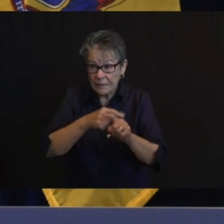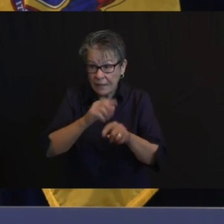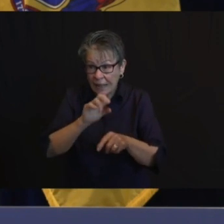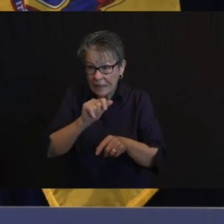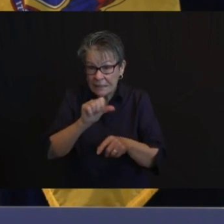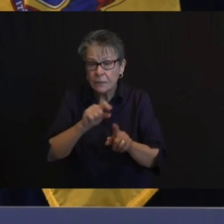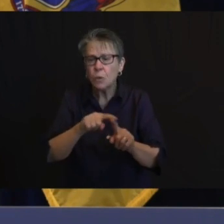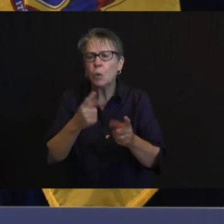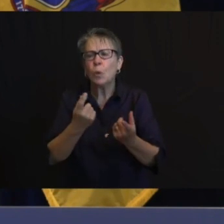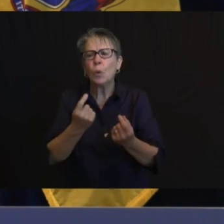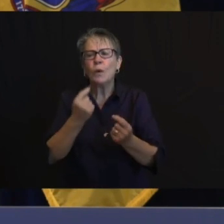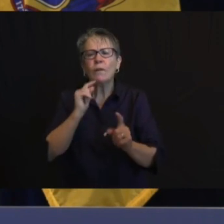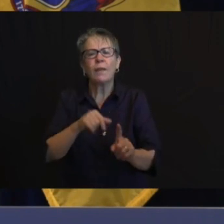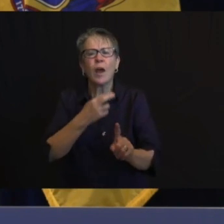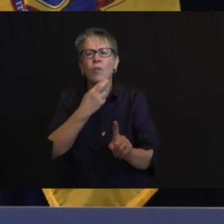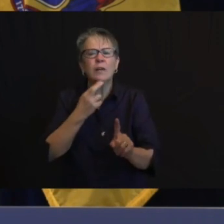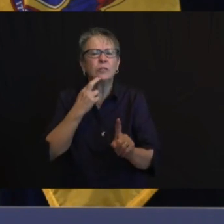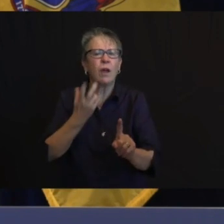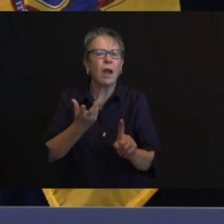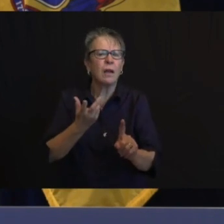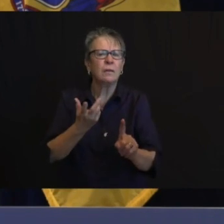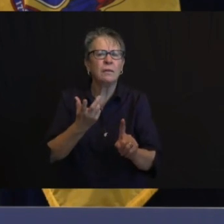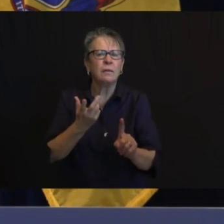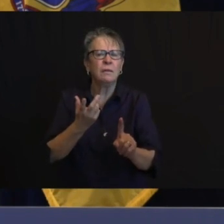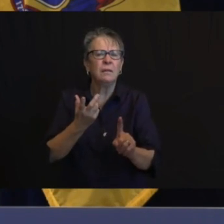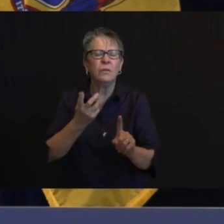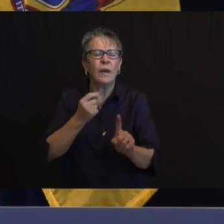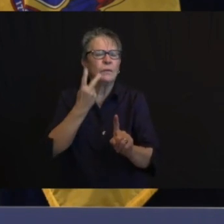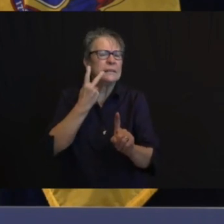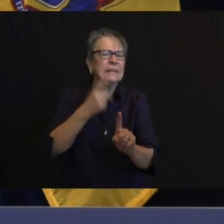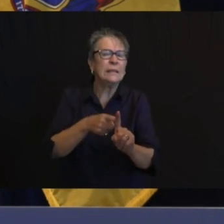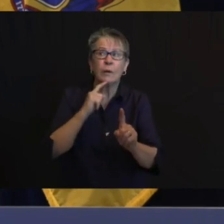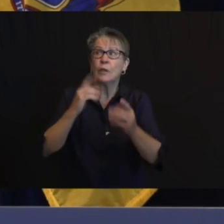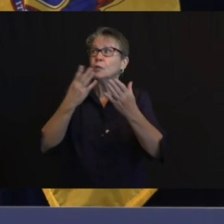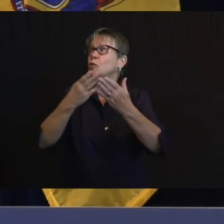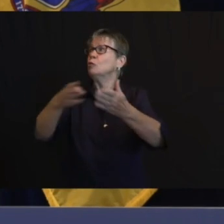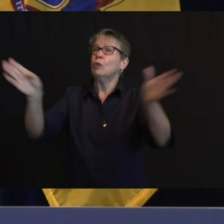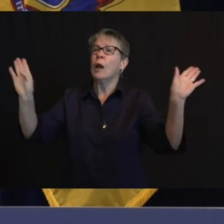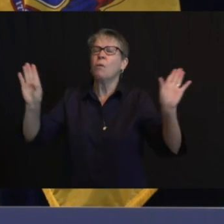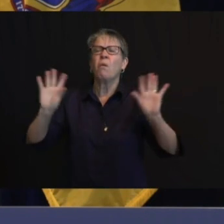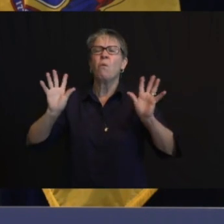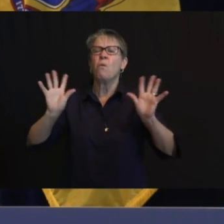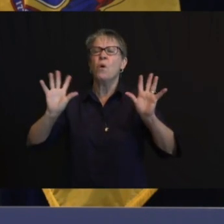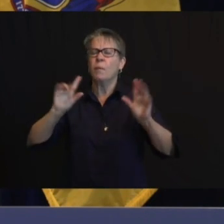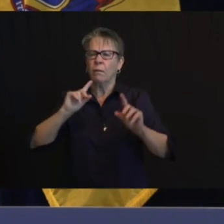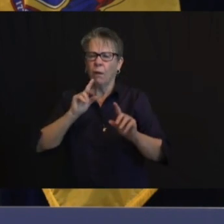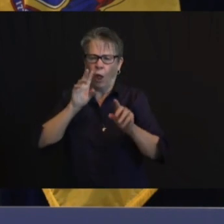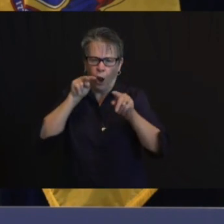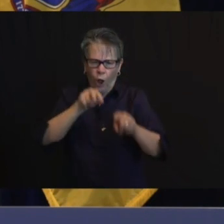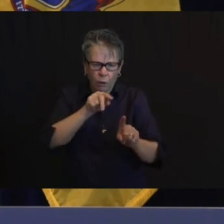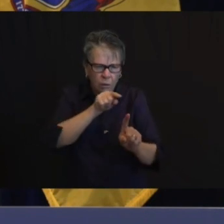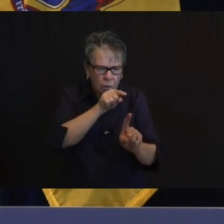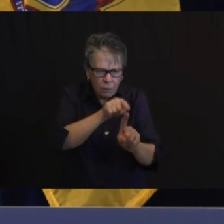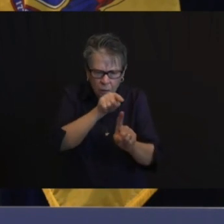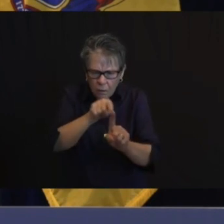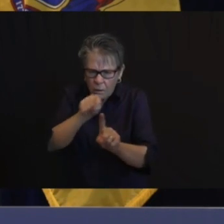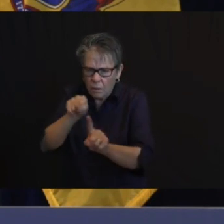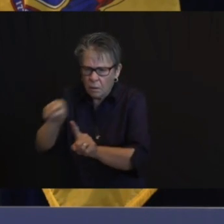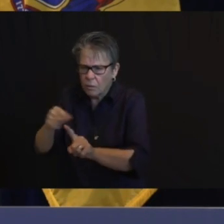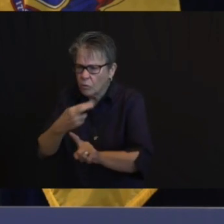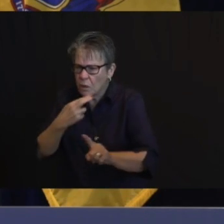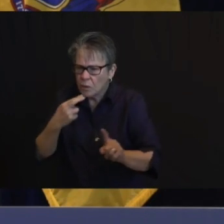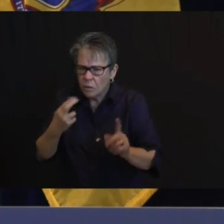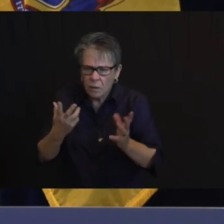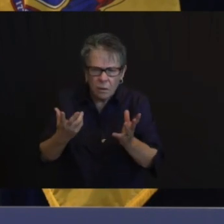those. But as Judy and Ed and I and Pat have said, when you open up indoor activities, you